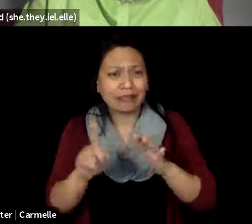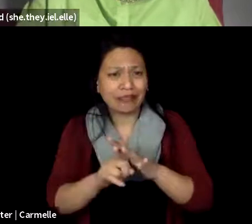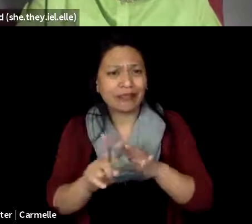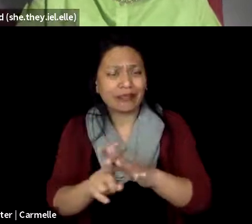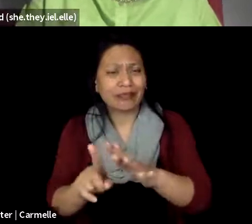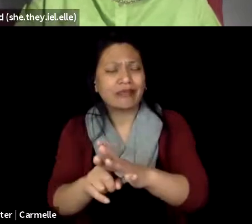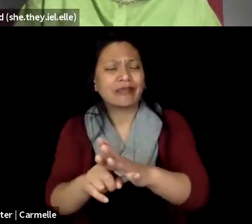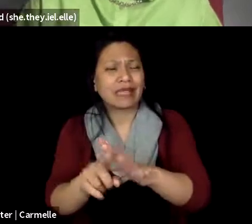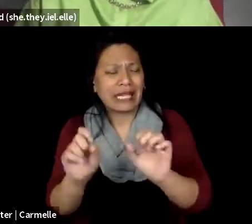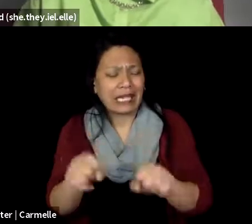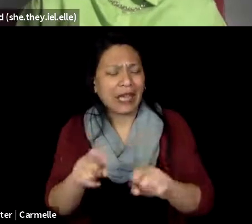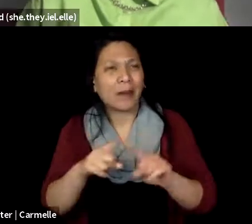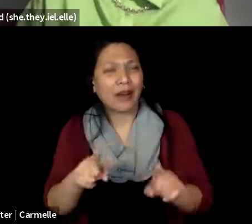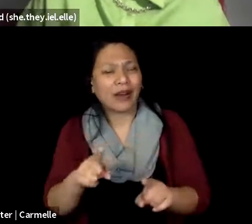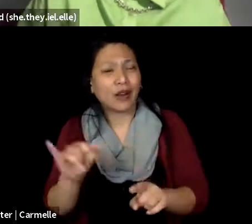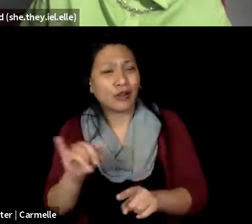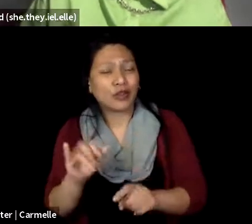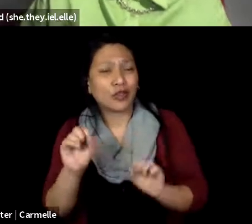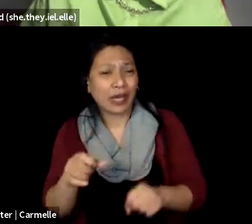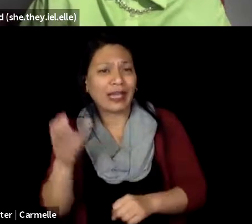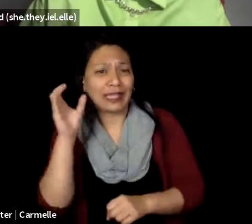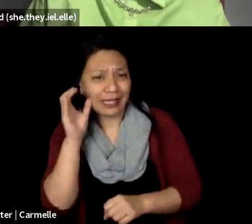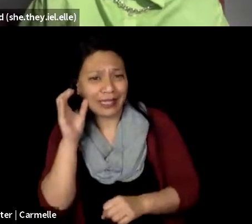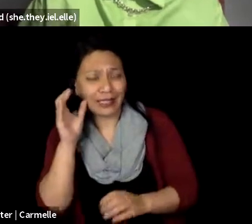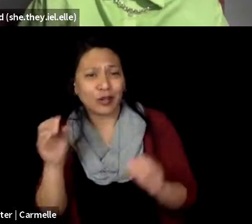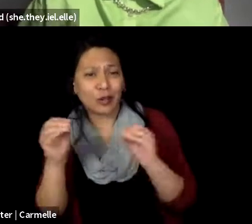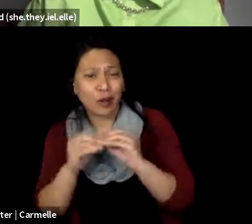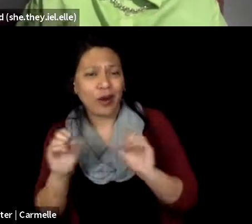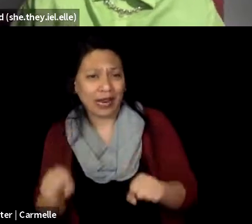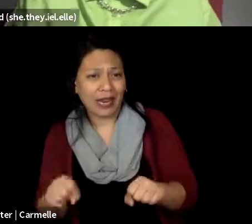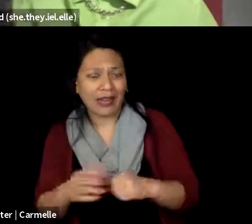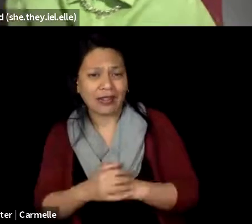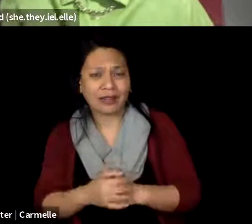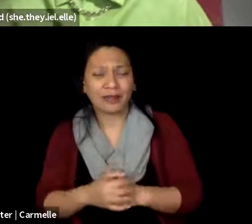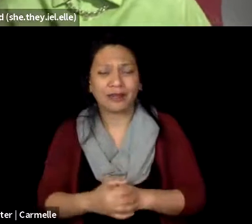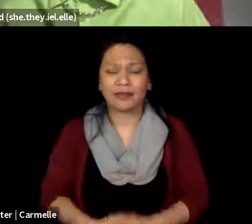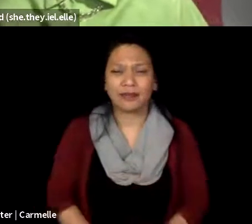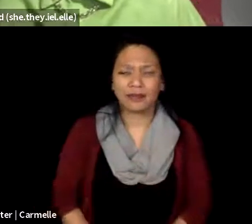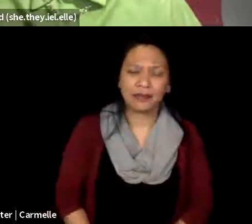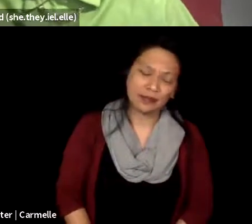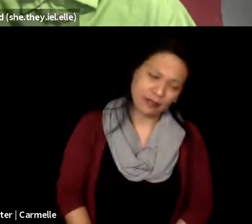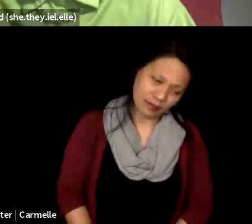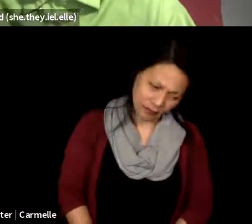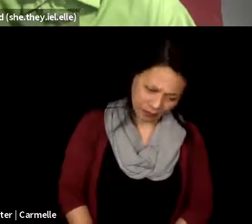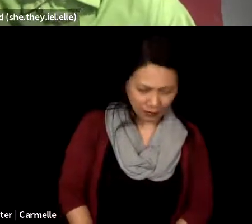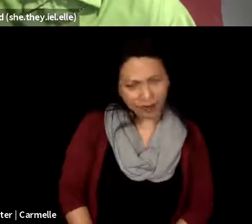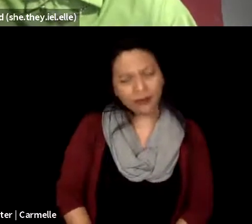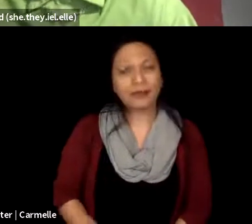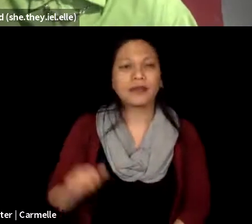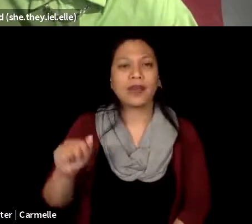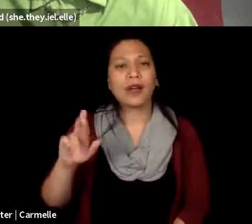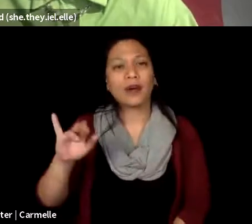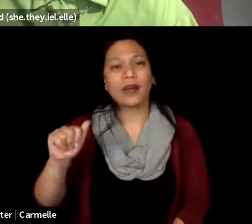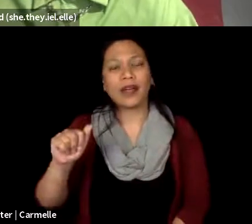talking? End of thought. Yeah, Aria speaking. For me, trust gets